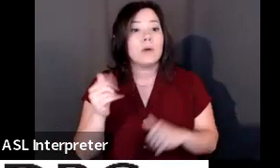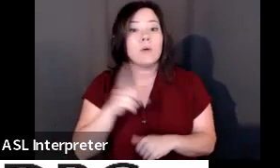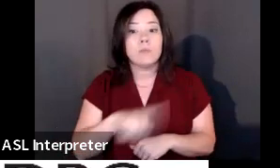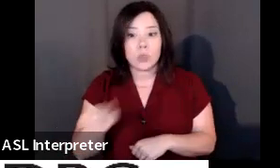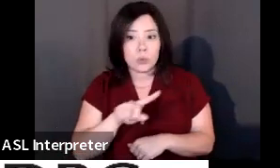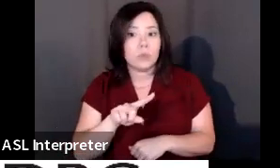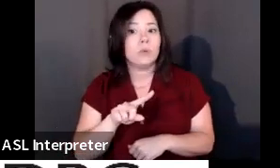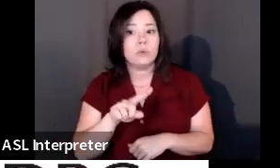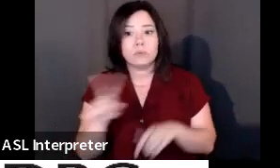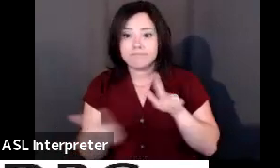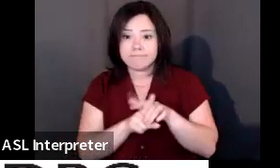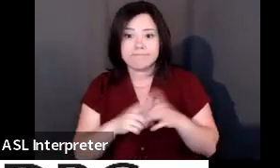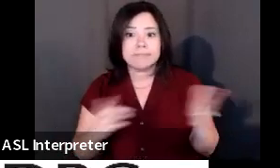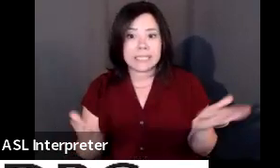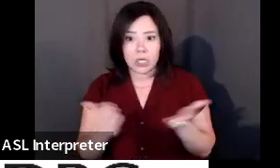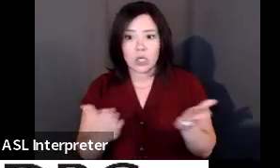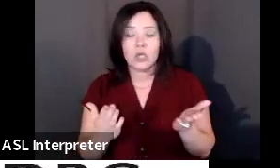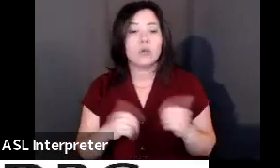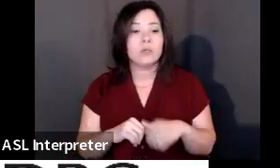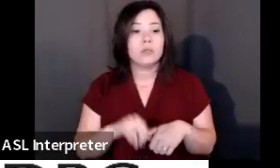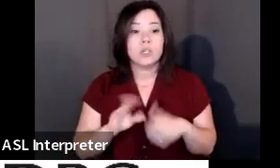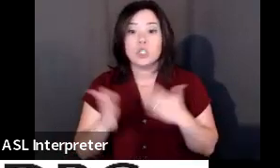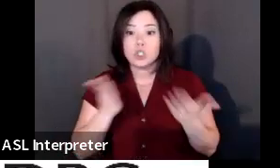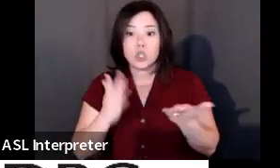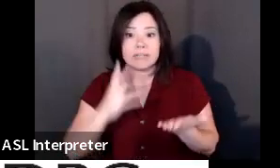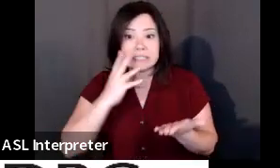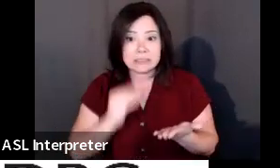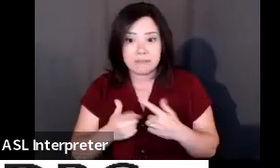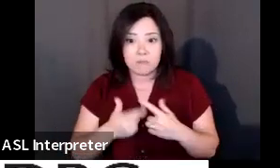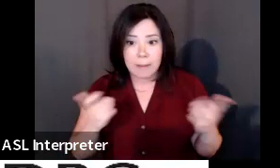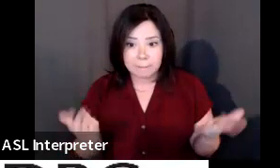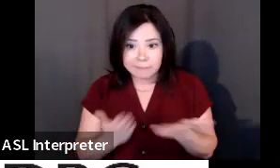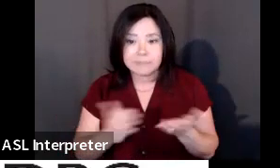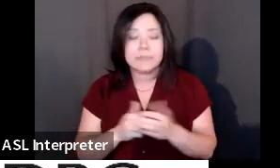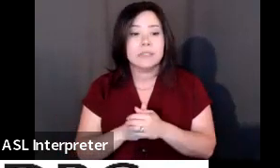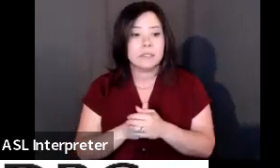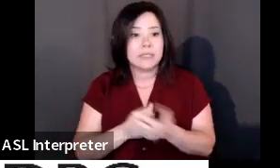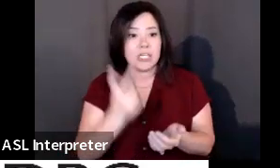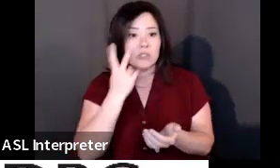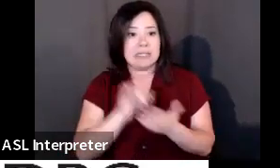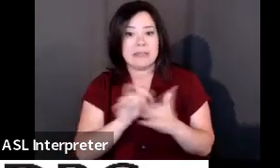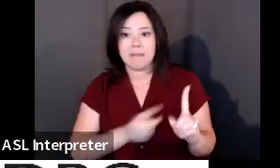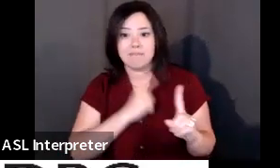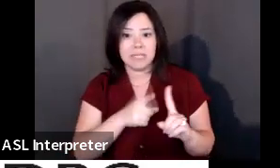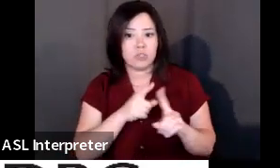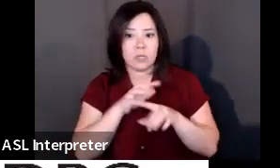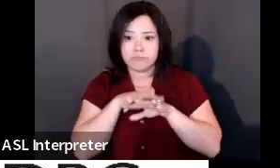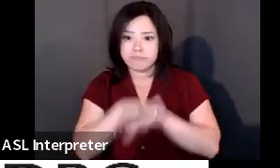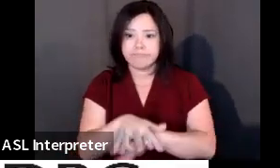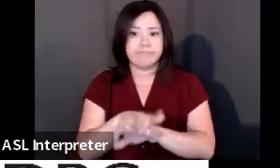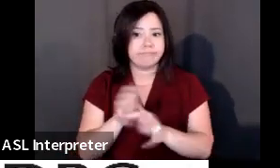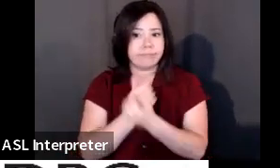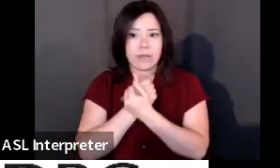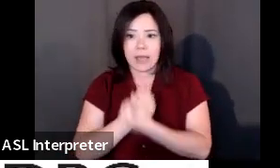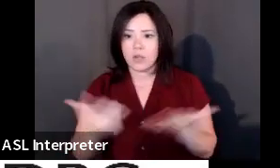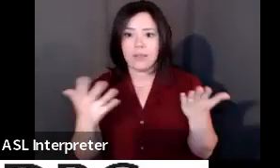that you attend or services that you receive from our organization, you see this mission woven through everything that